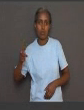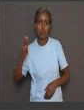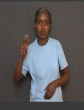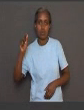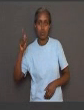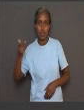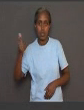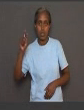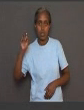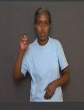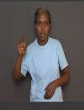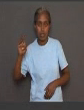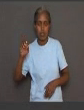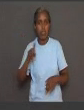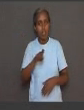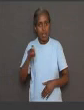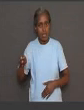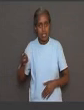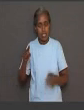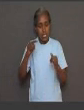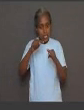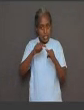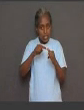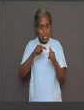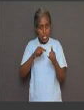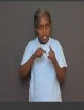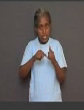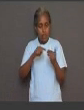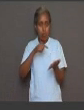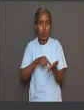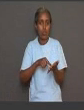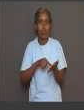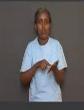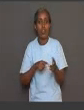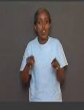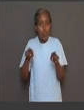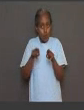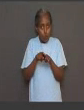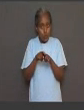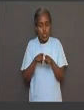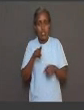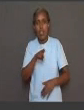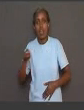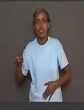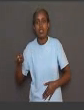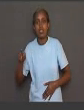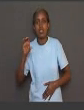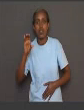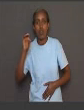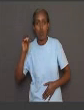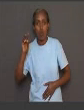The endpoints of the conjugate axis are co-vertices